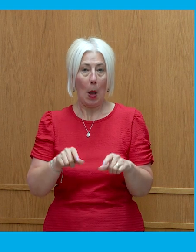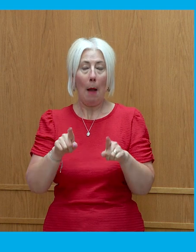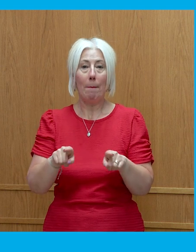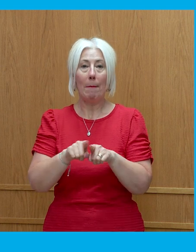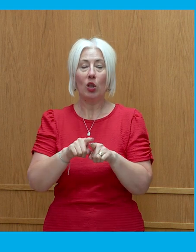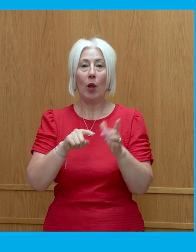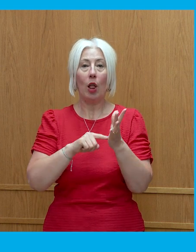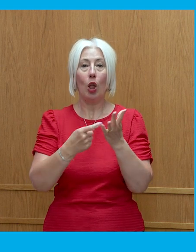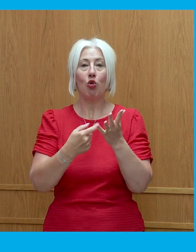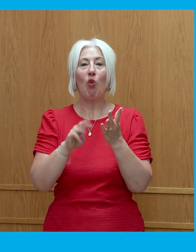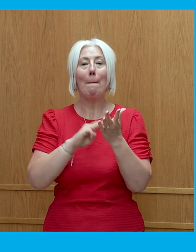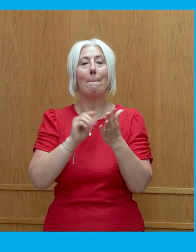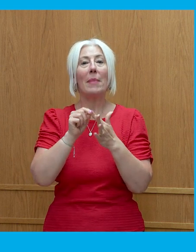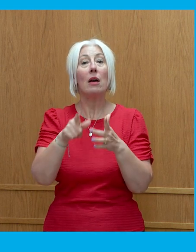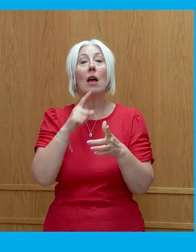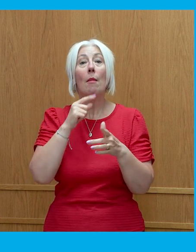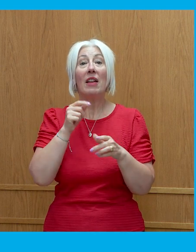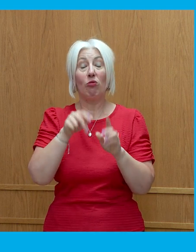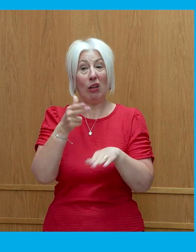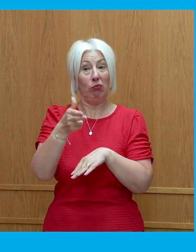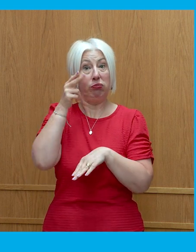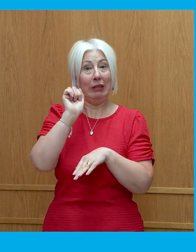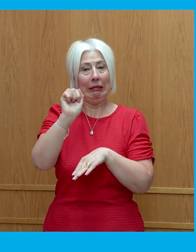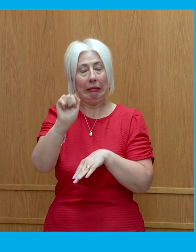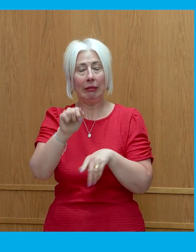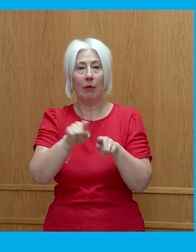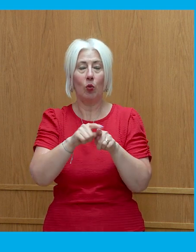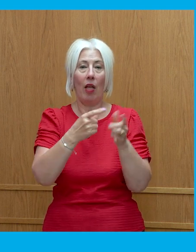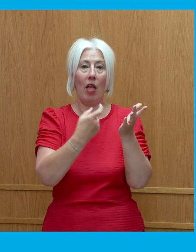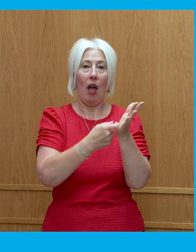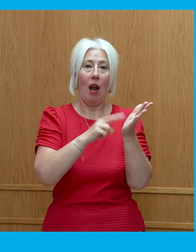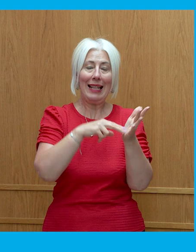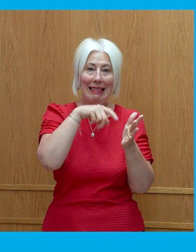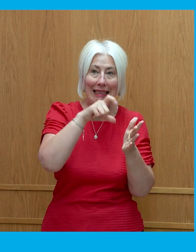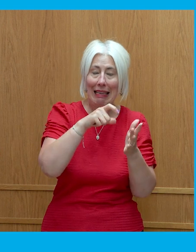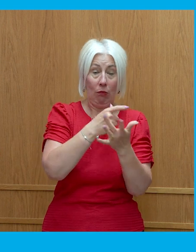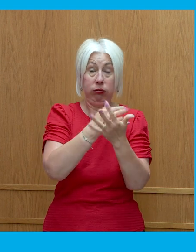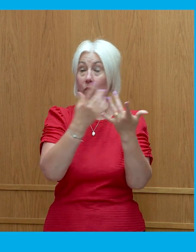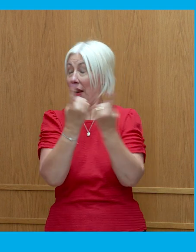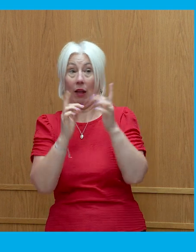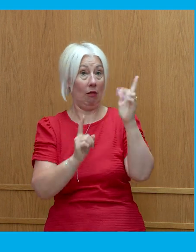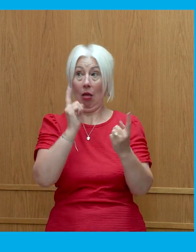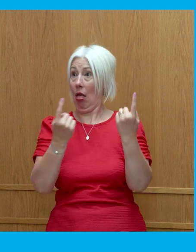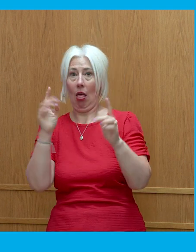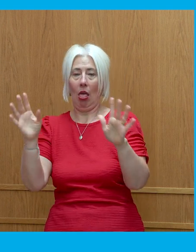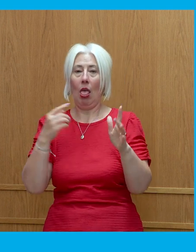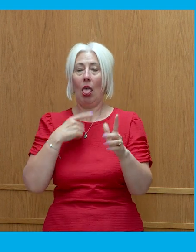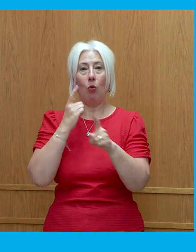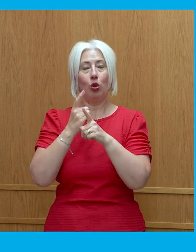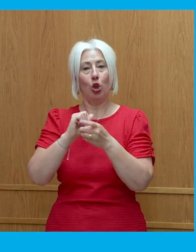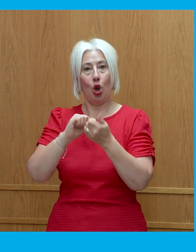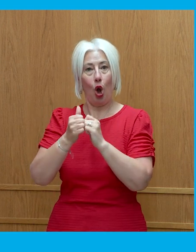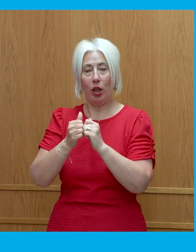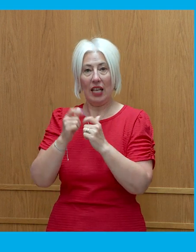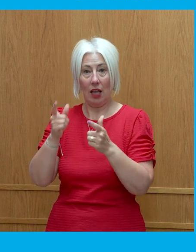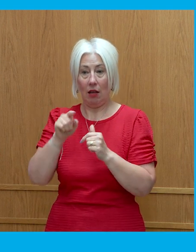Trump assassination attempt. There was the RNC. There was just so much going on that I was talking to a colleague about what could